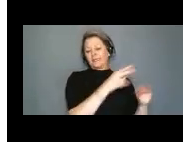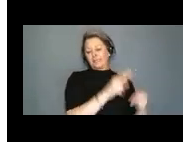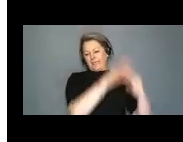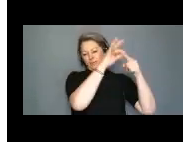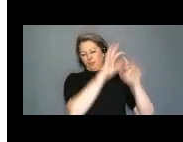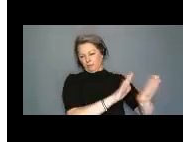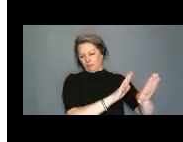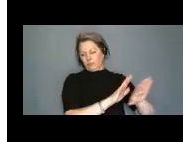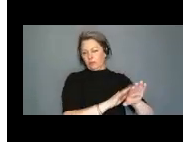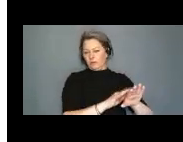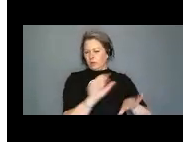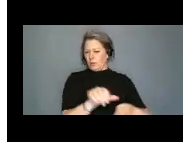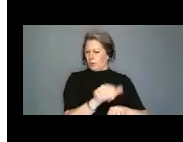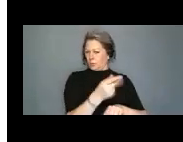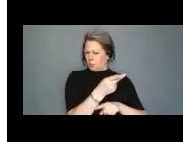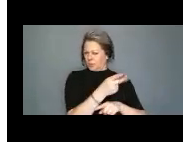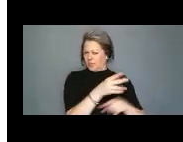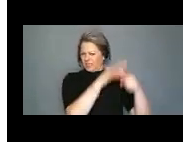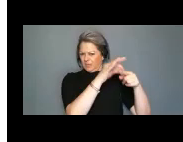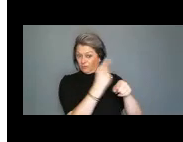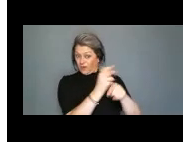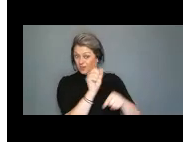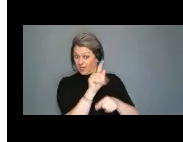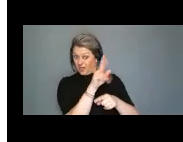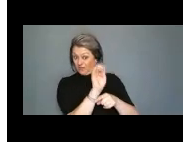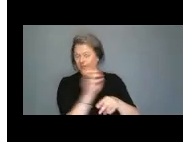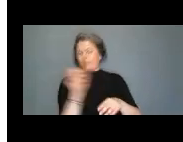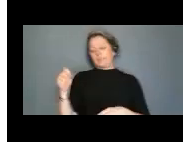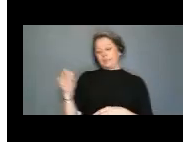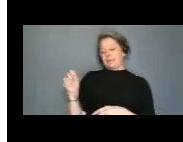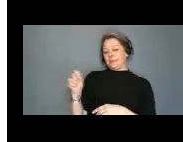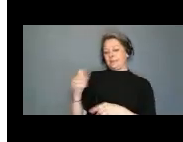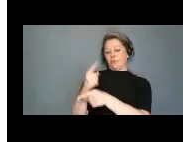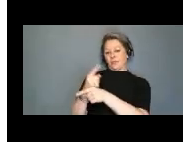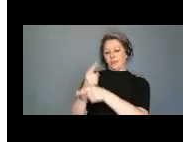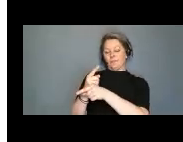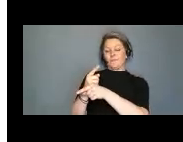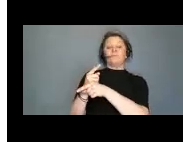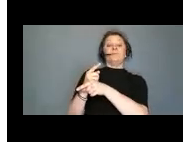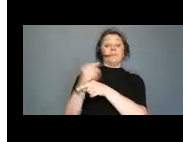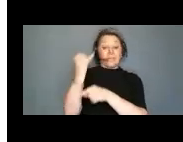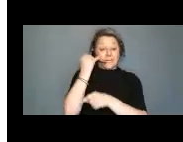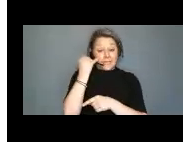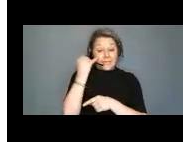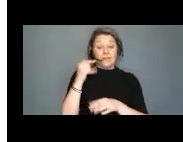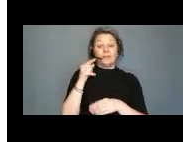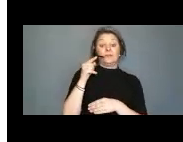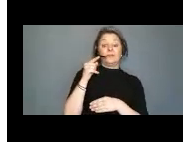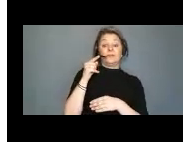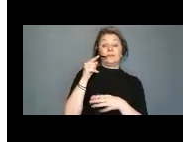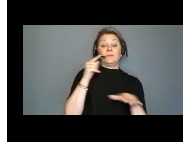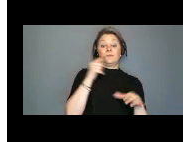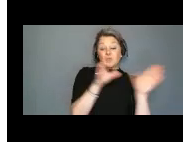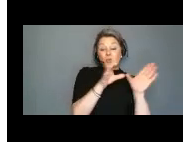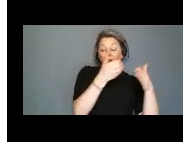only two exceptions. Yes, yeah. Basically, if you wouldn't be covered, if you were certified, it wouldn't under the Mental